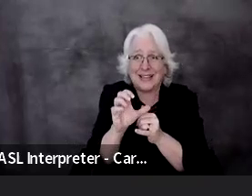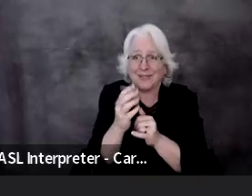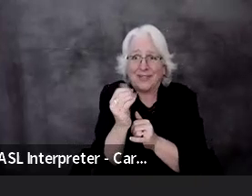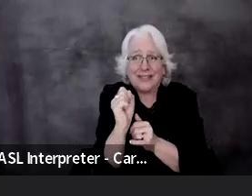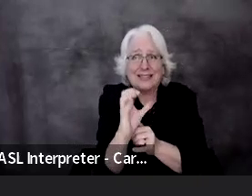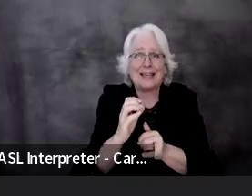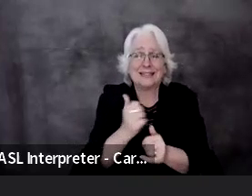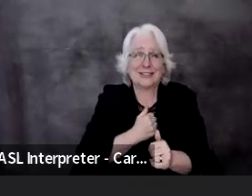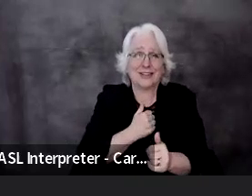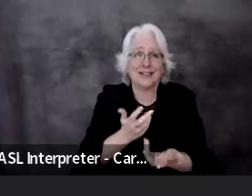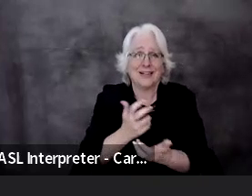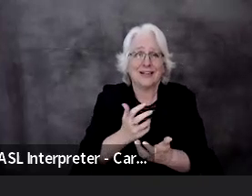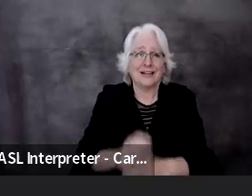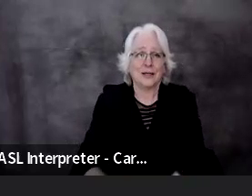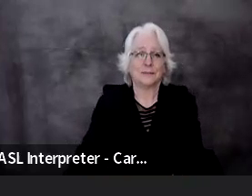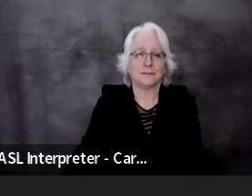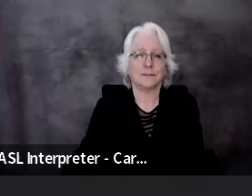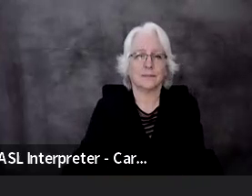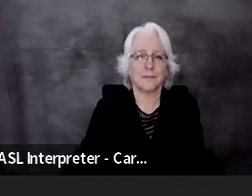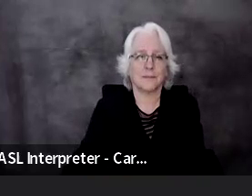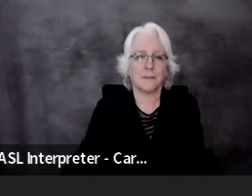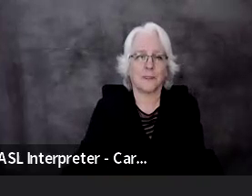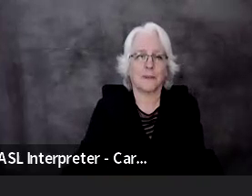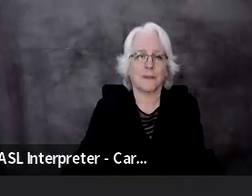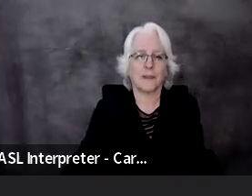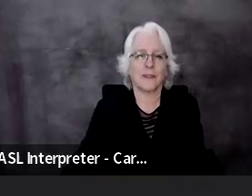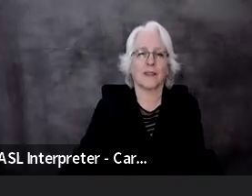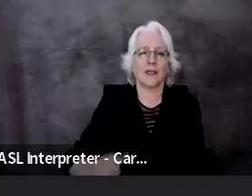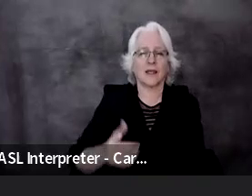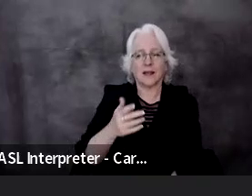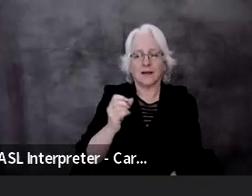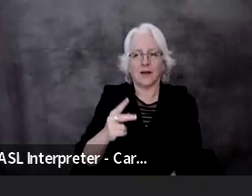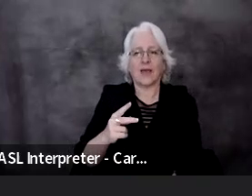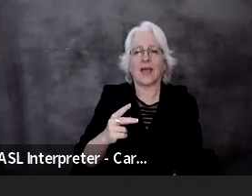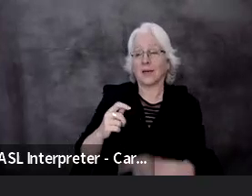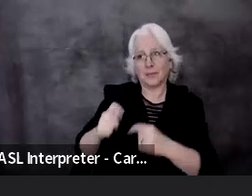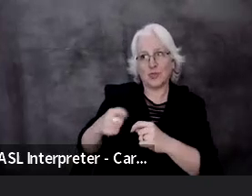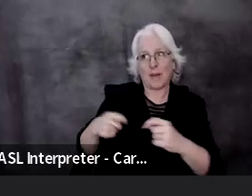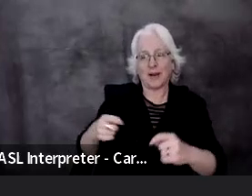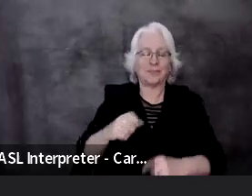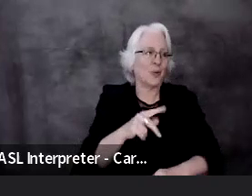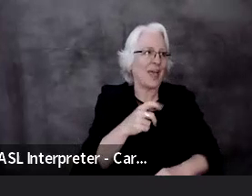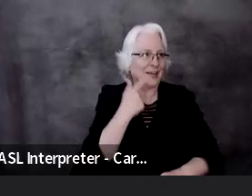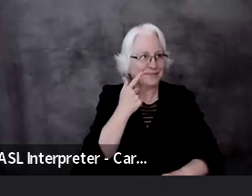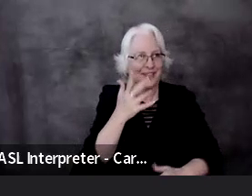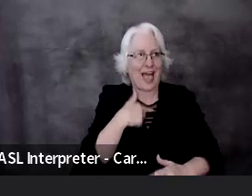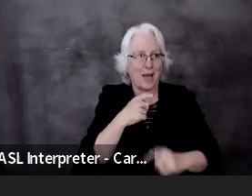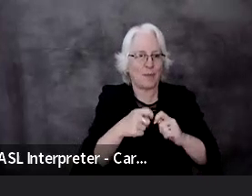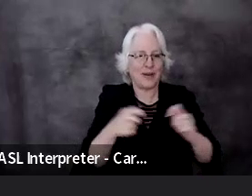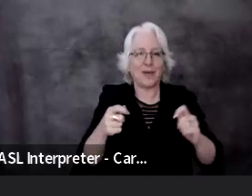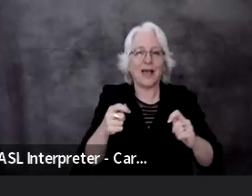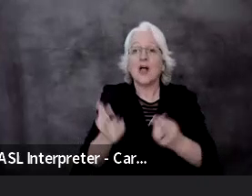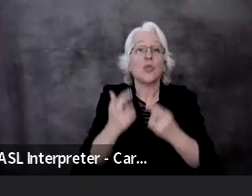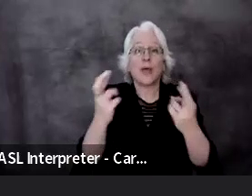seconds? Give you Do you need me to 15. stop? Yes. Okay, You just thank wrap up that you. final Yes, I am wrapping up. Draft recommendations